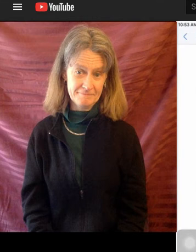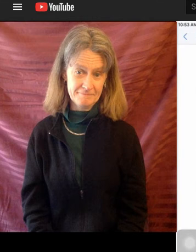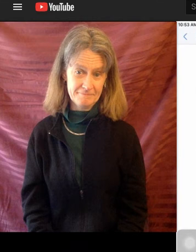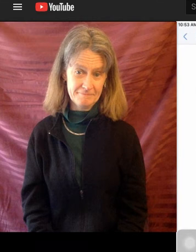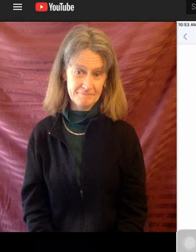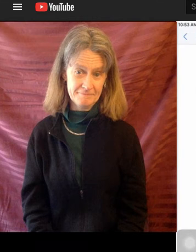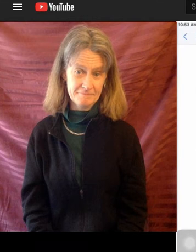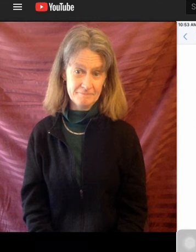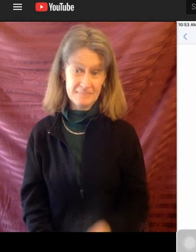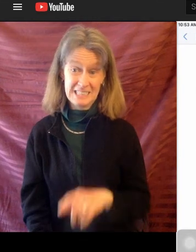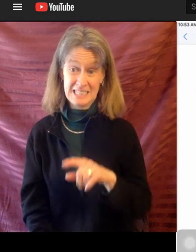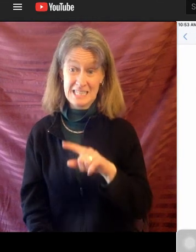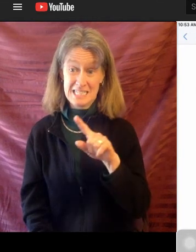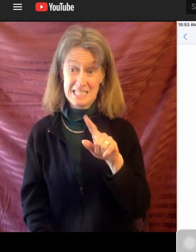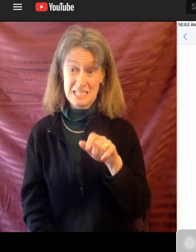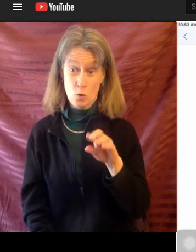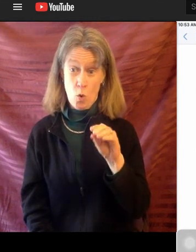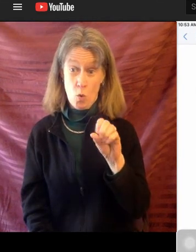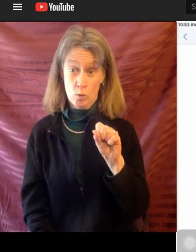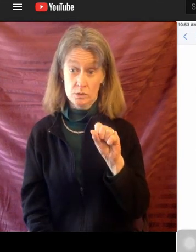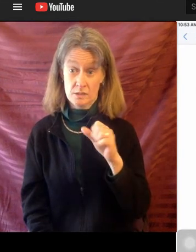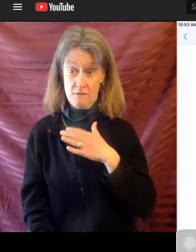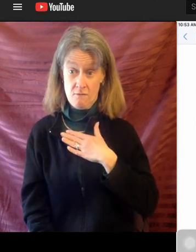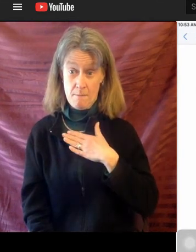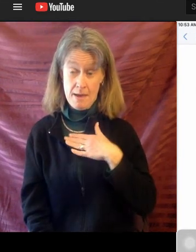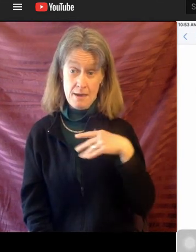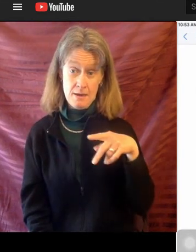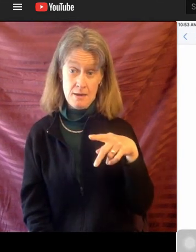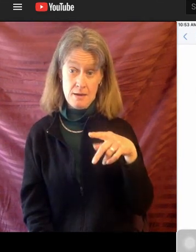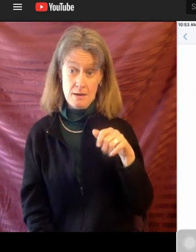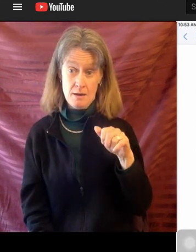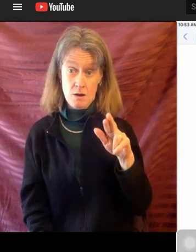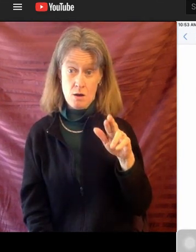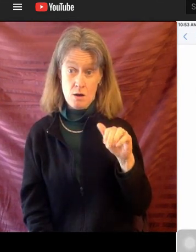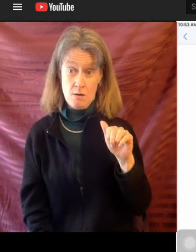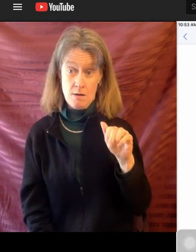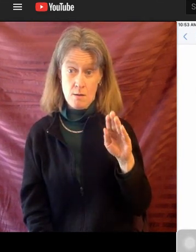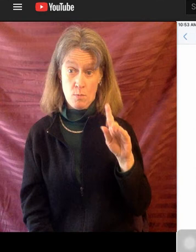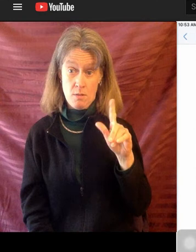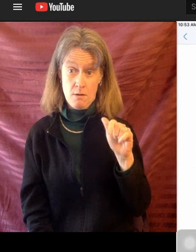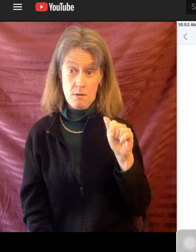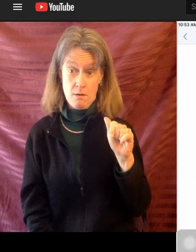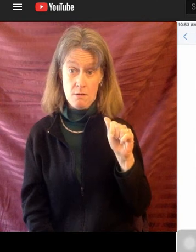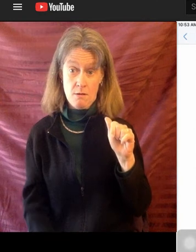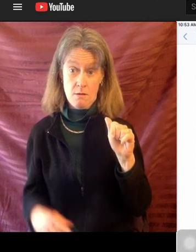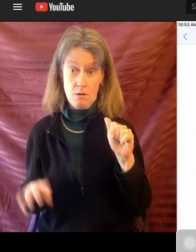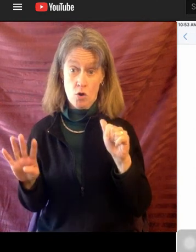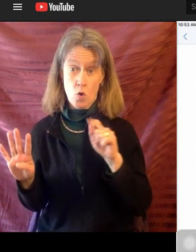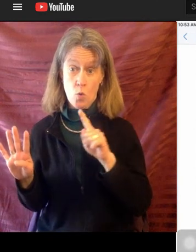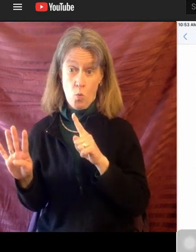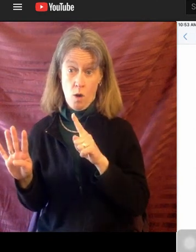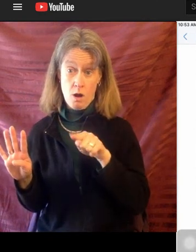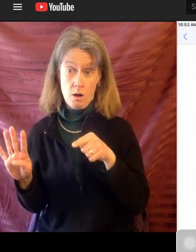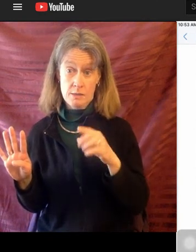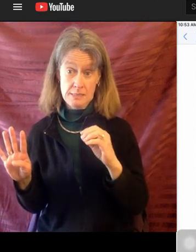The zeros of my parabola are 1, 0, and 16, 0.